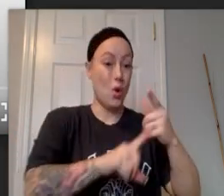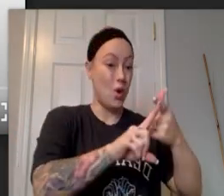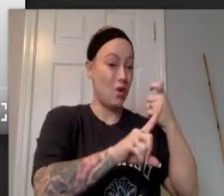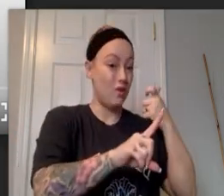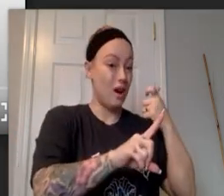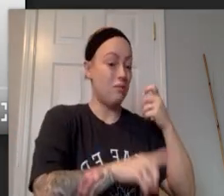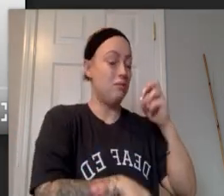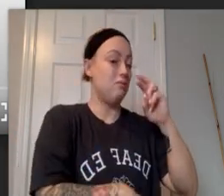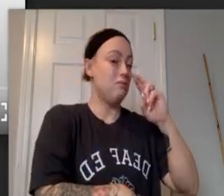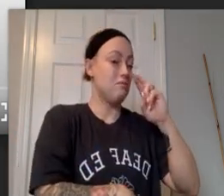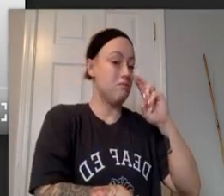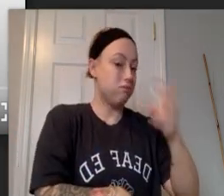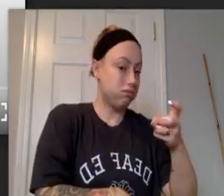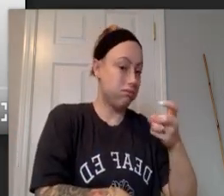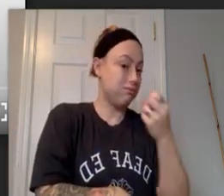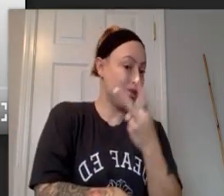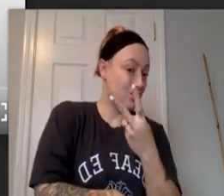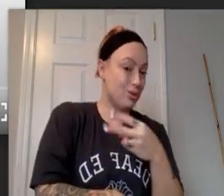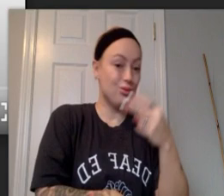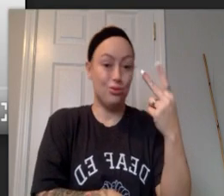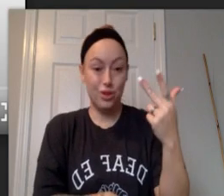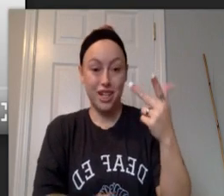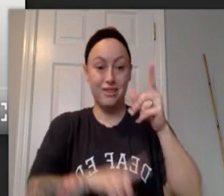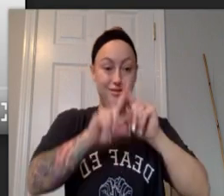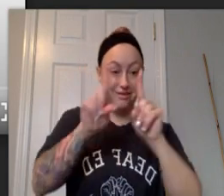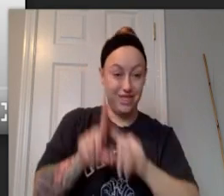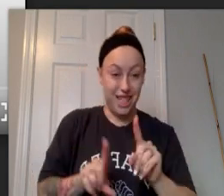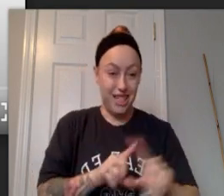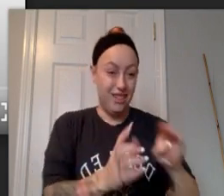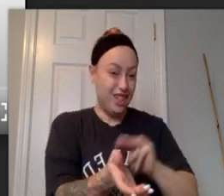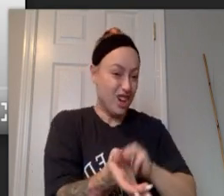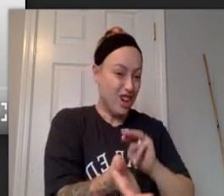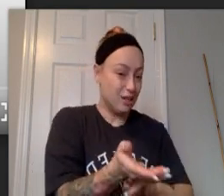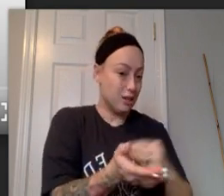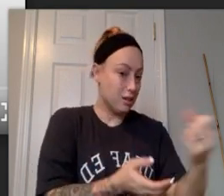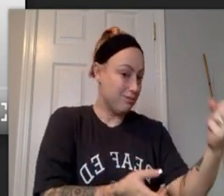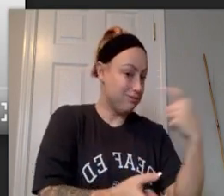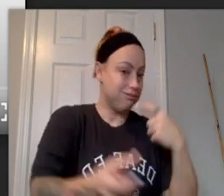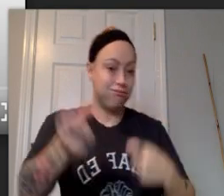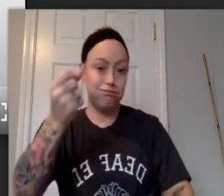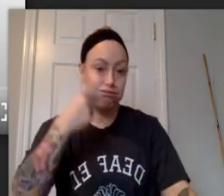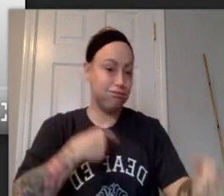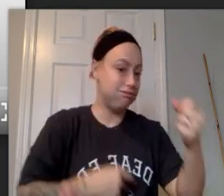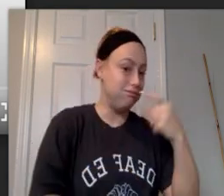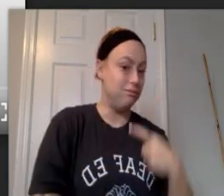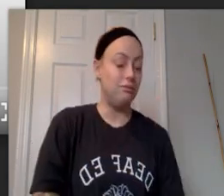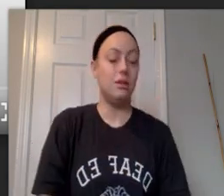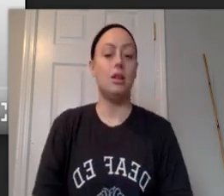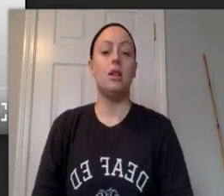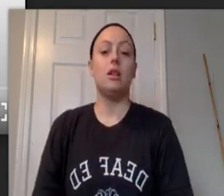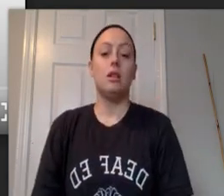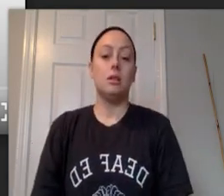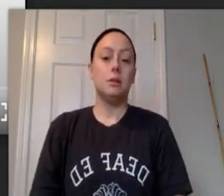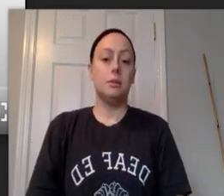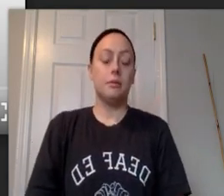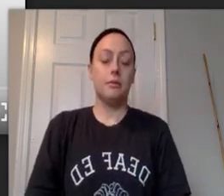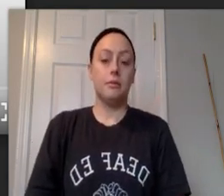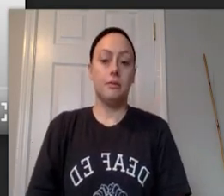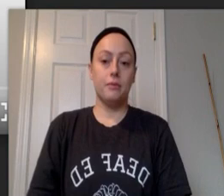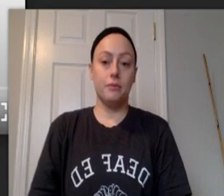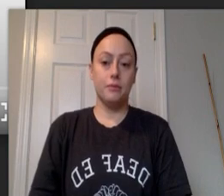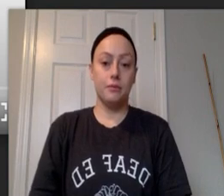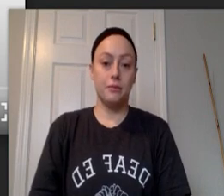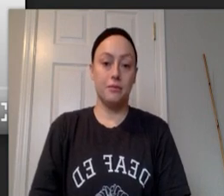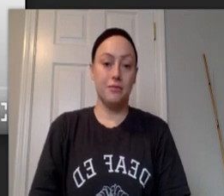two or three that were prescribing you all these drugs. So again, like, just because it is legal doesn't mean that there's no risk for overdose.